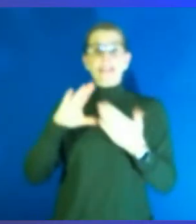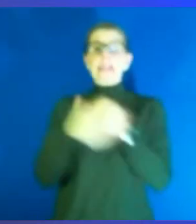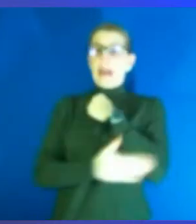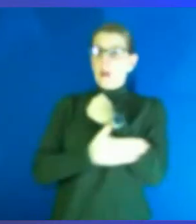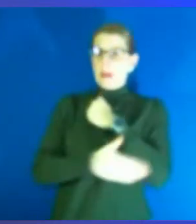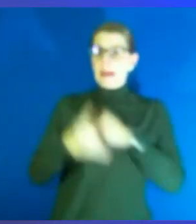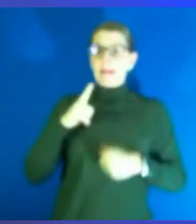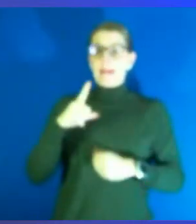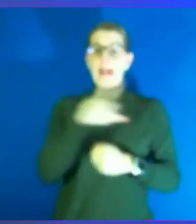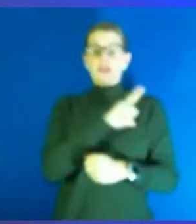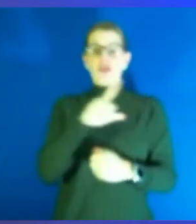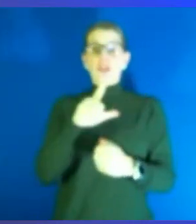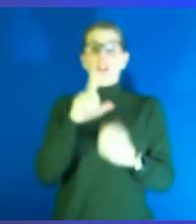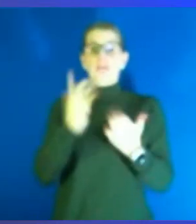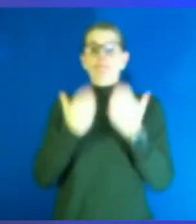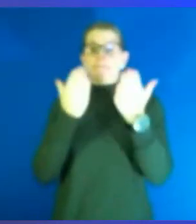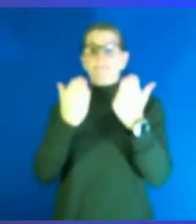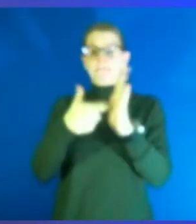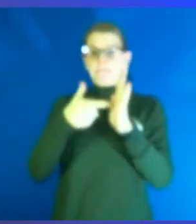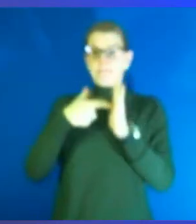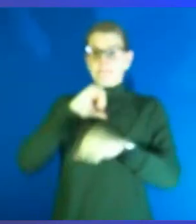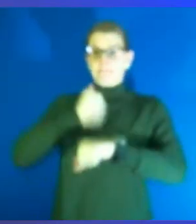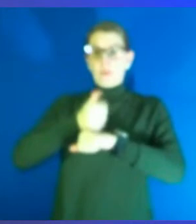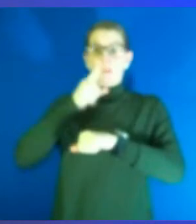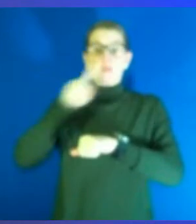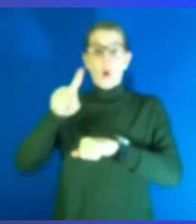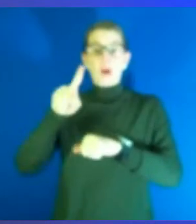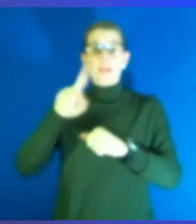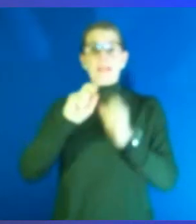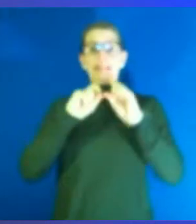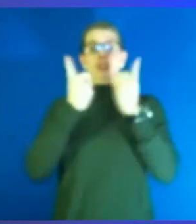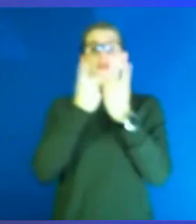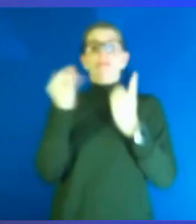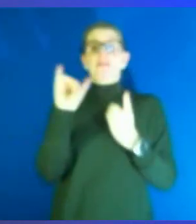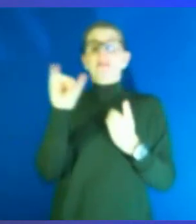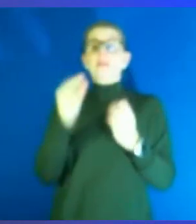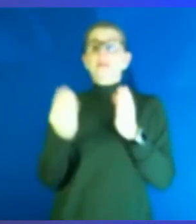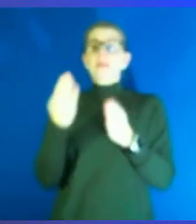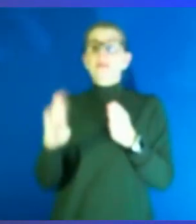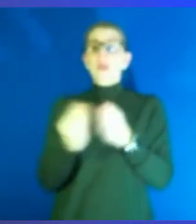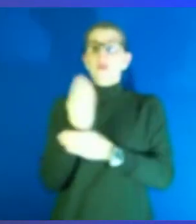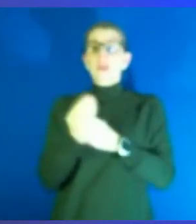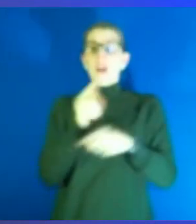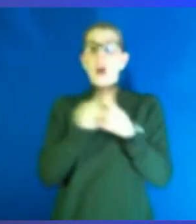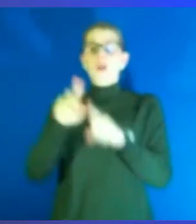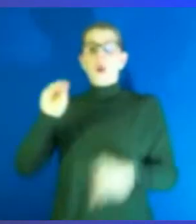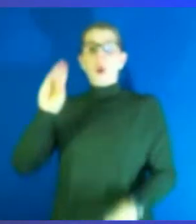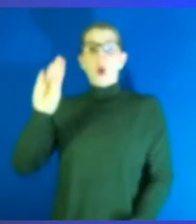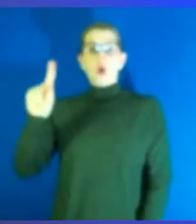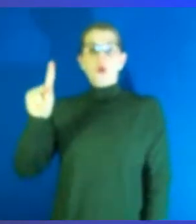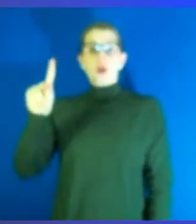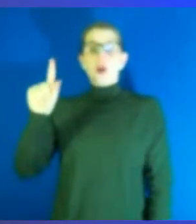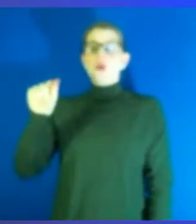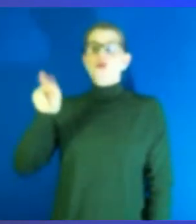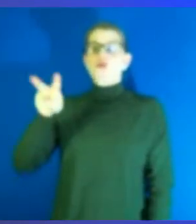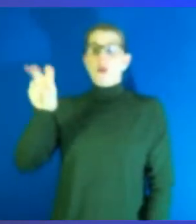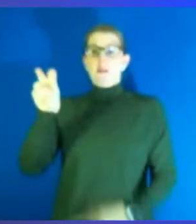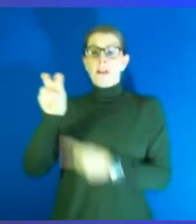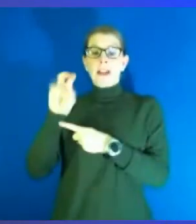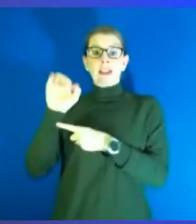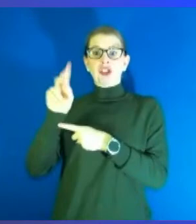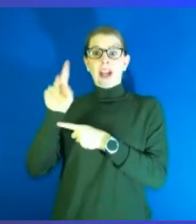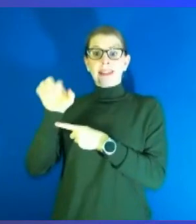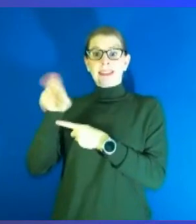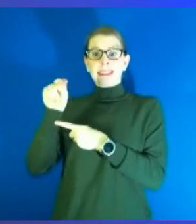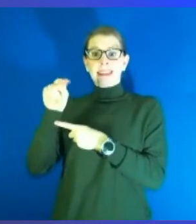if to implement a mask mandate for districts like Blue Springs and Oak Grove. Several districts across Jackson County have already put a